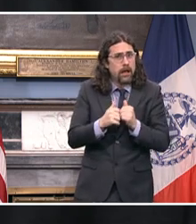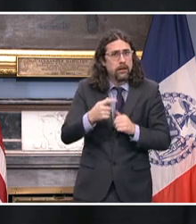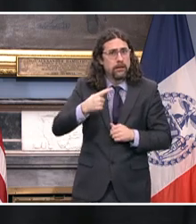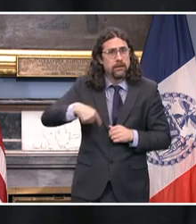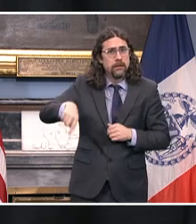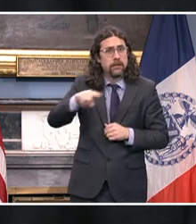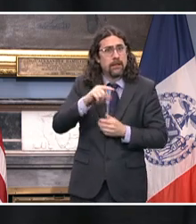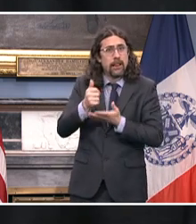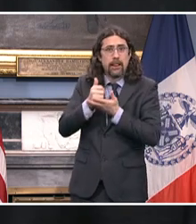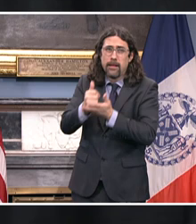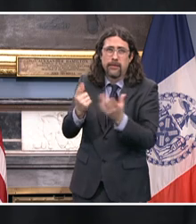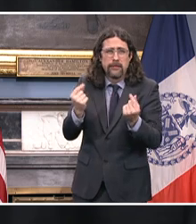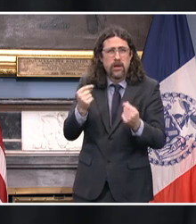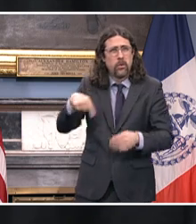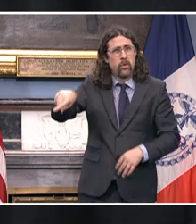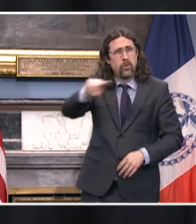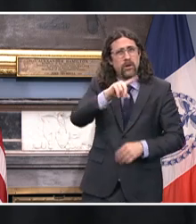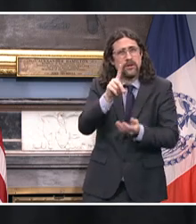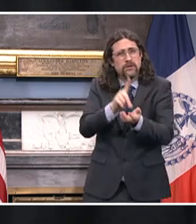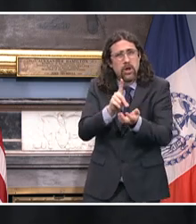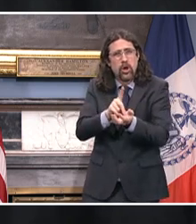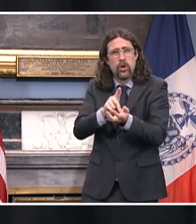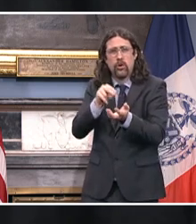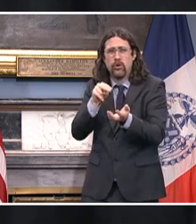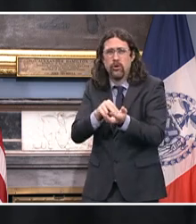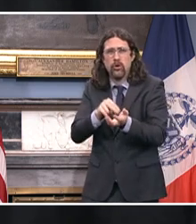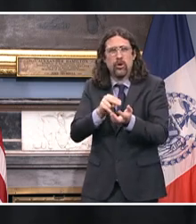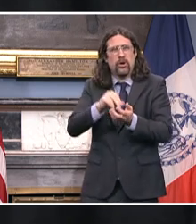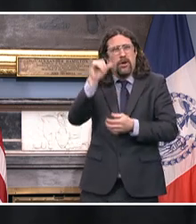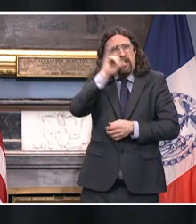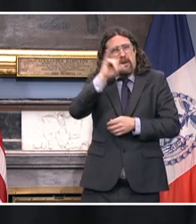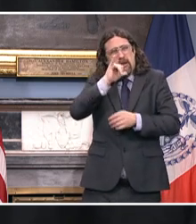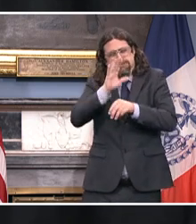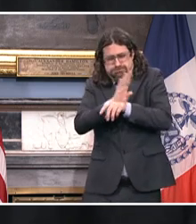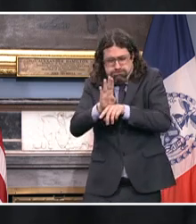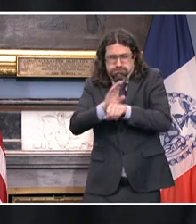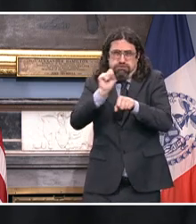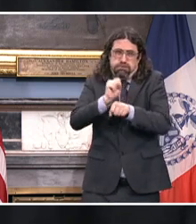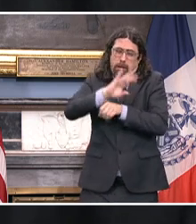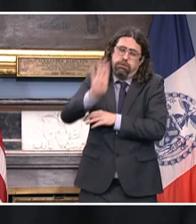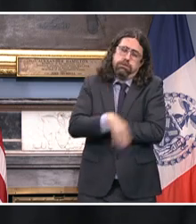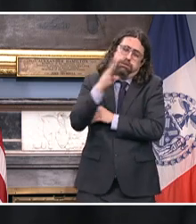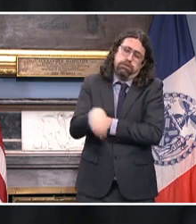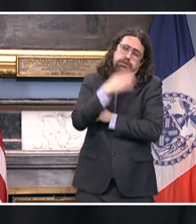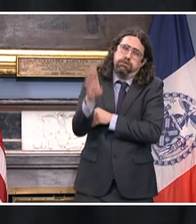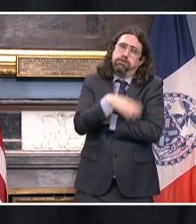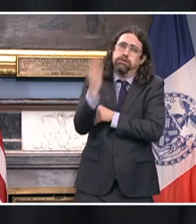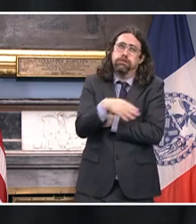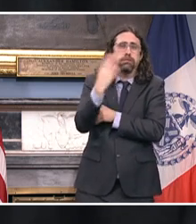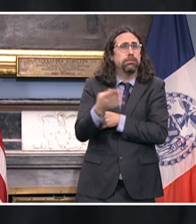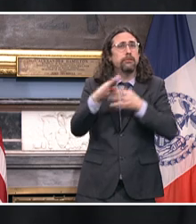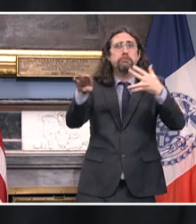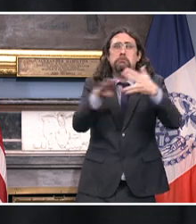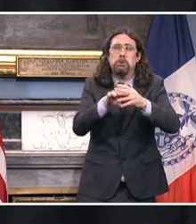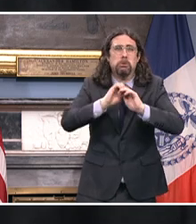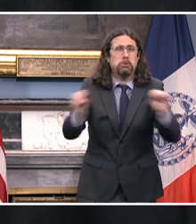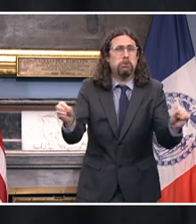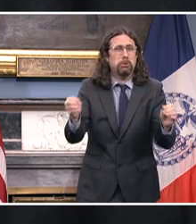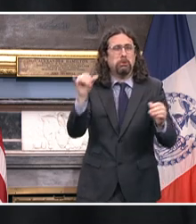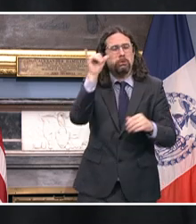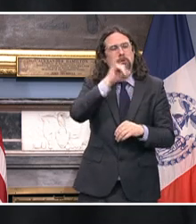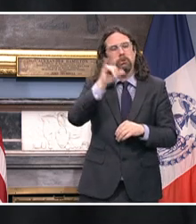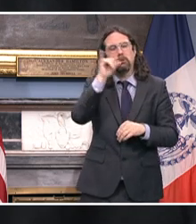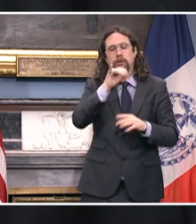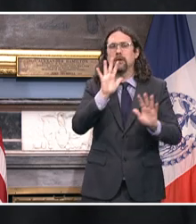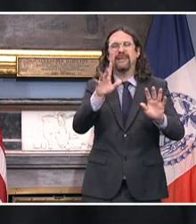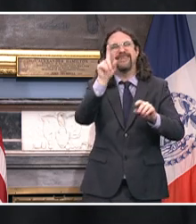already, all of that is helping us against the backdrop of those horrible disparities. It's helping us to make sure